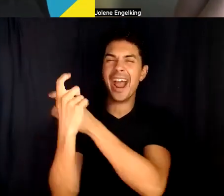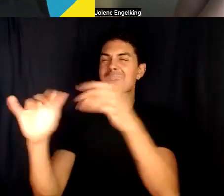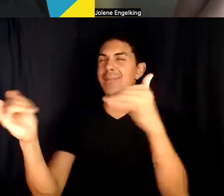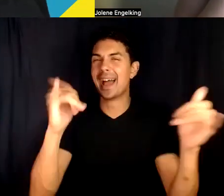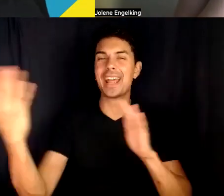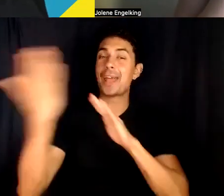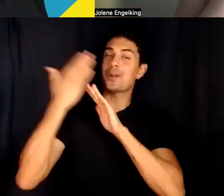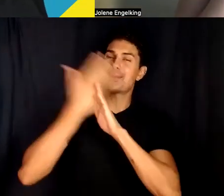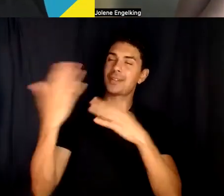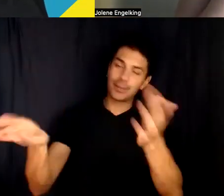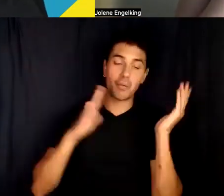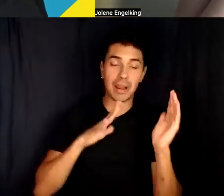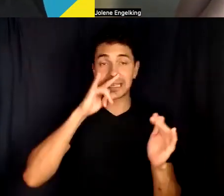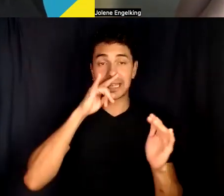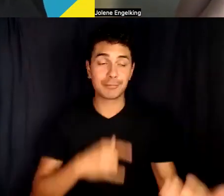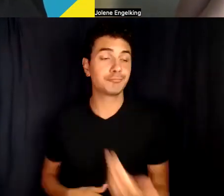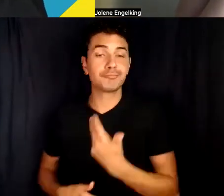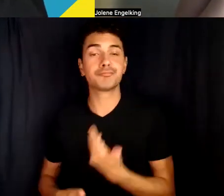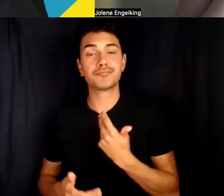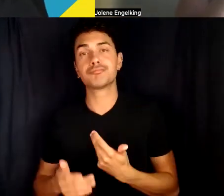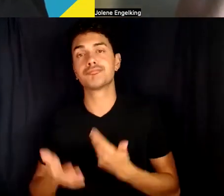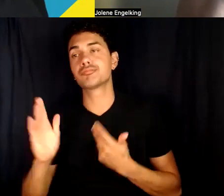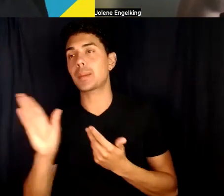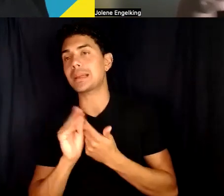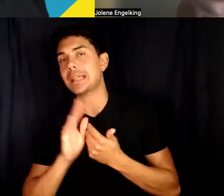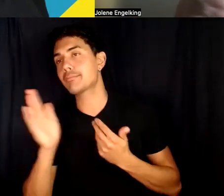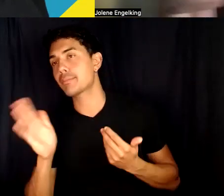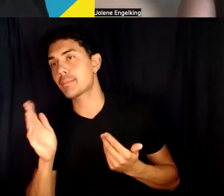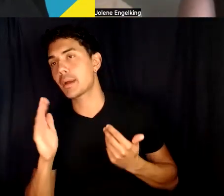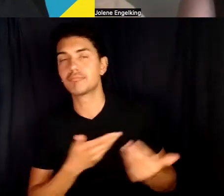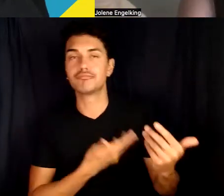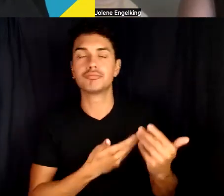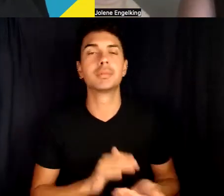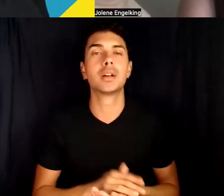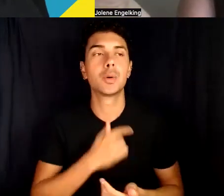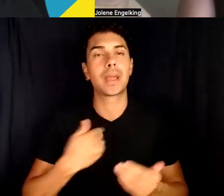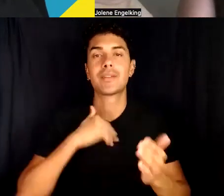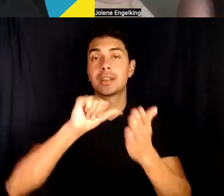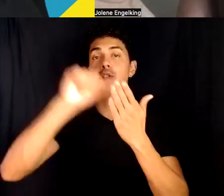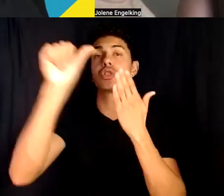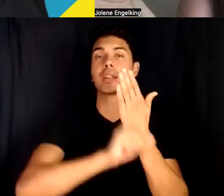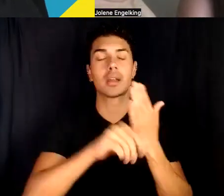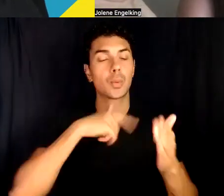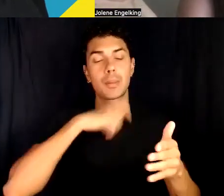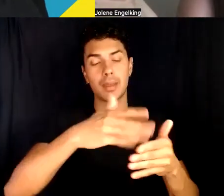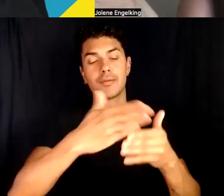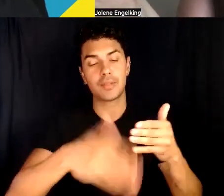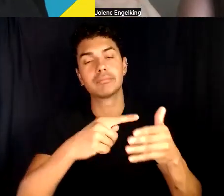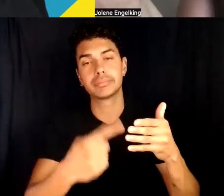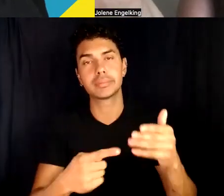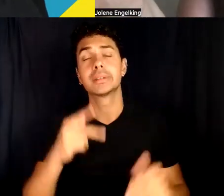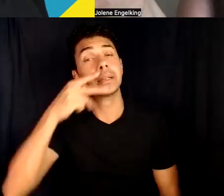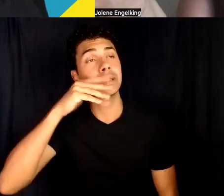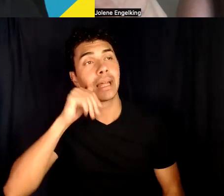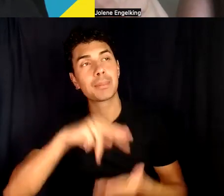right? We have an agenda that's flexible to really meet the needs of what has to be done. And that's not saying that Indigenous